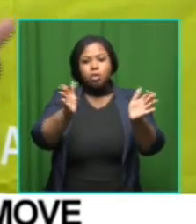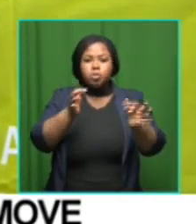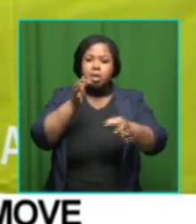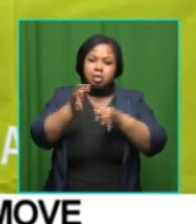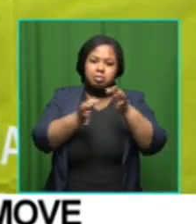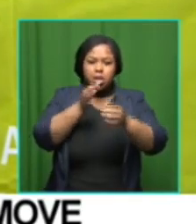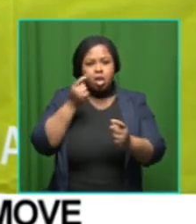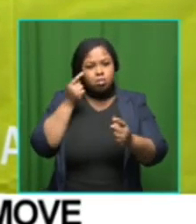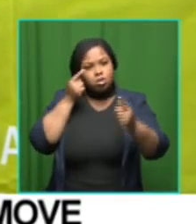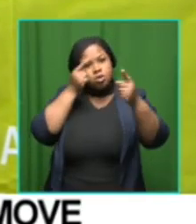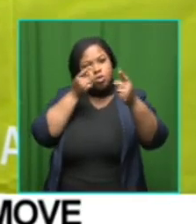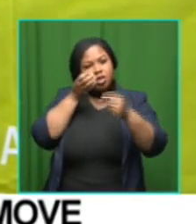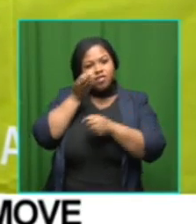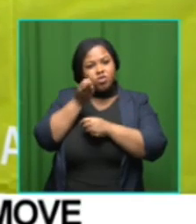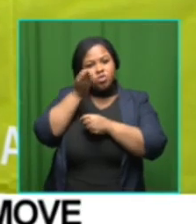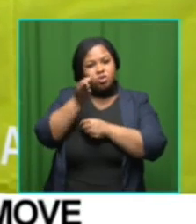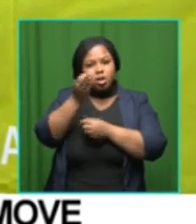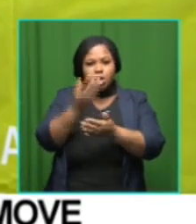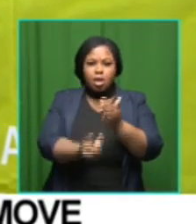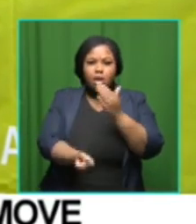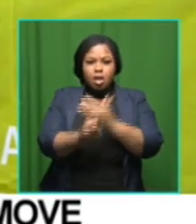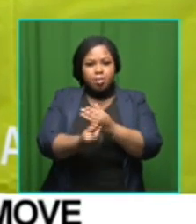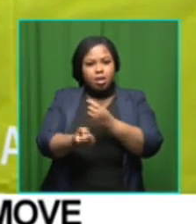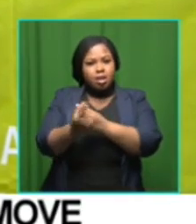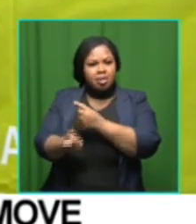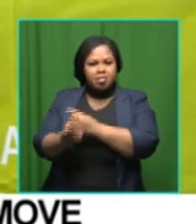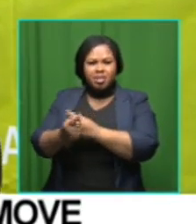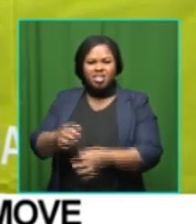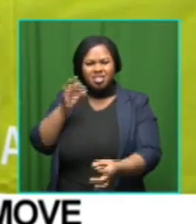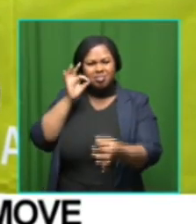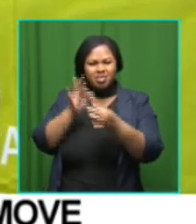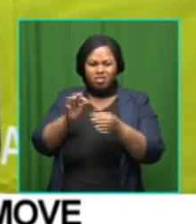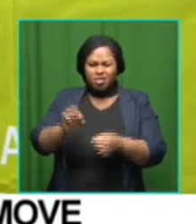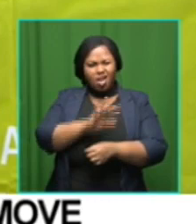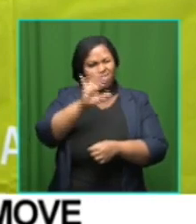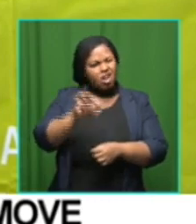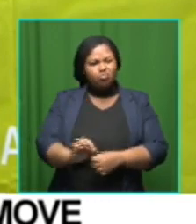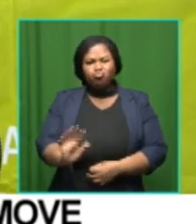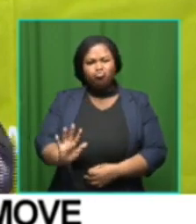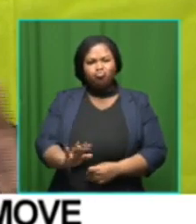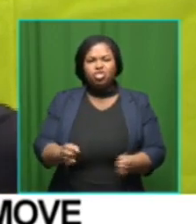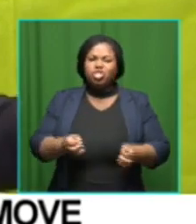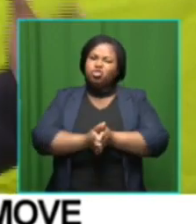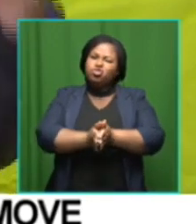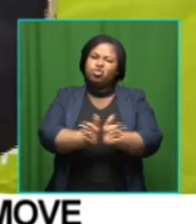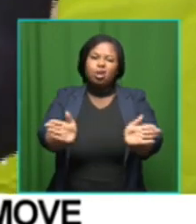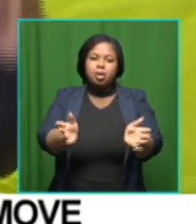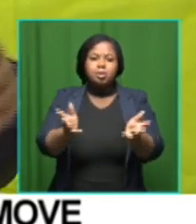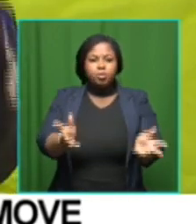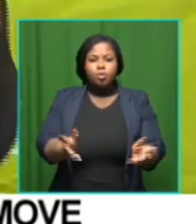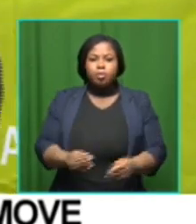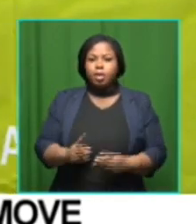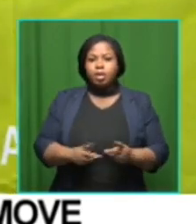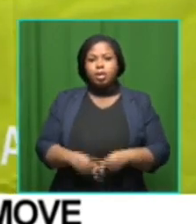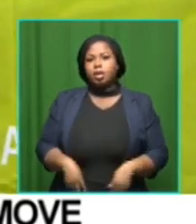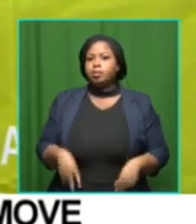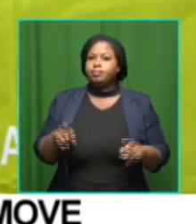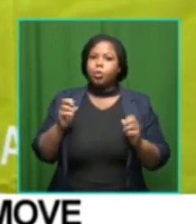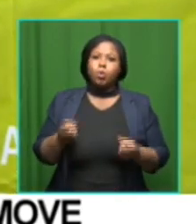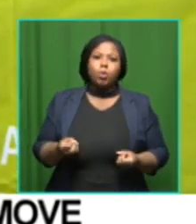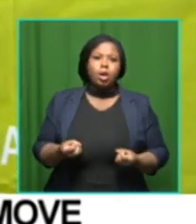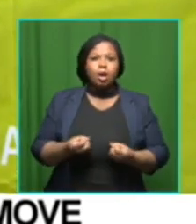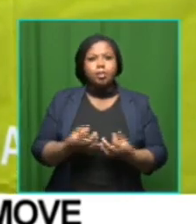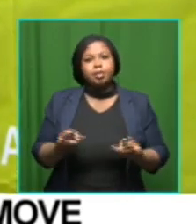projections you could be expecting, which are not specific for South Africa, which are just generic. And then, of course, the headlines is like so many people are going